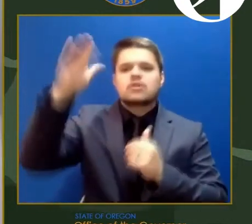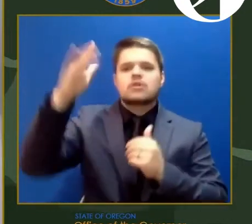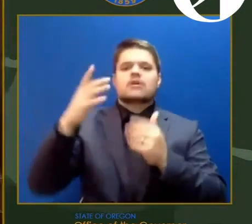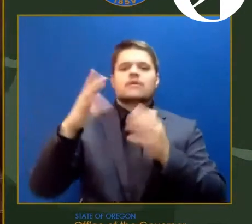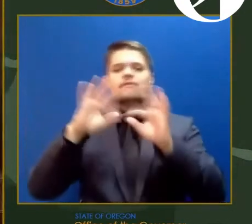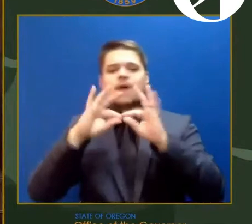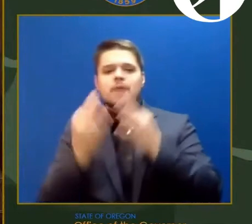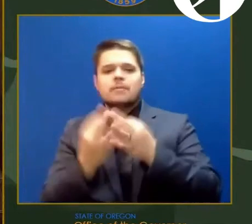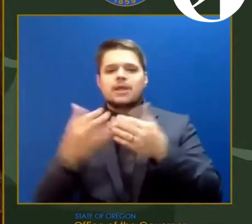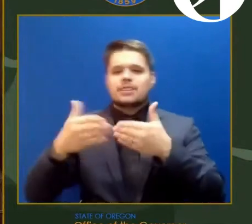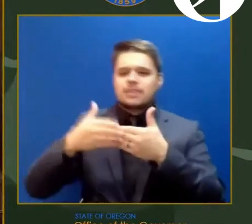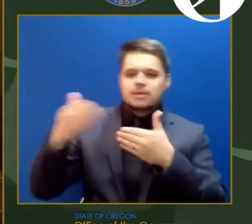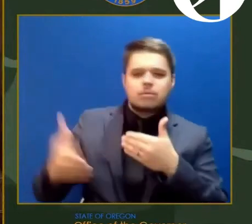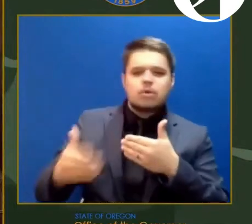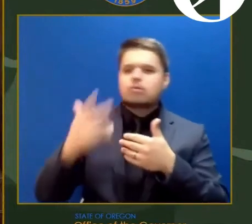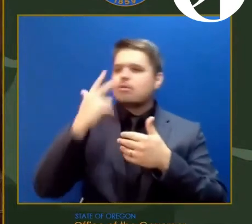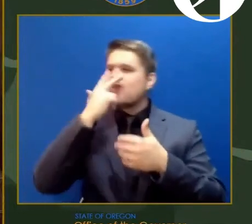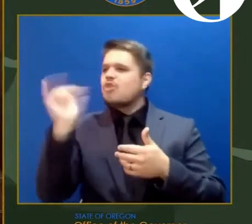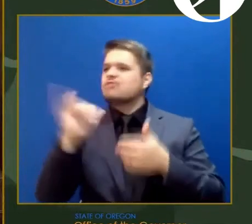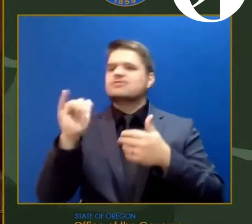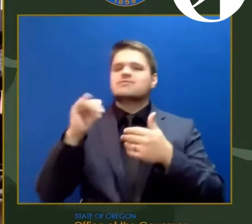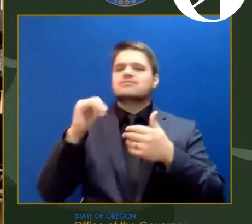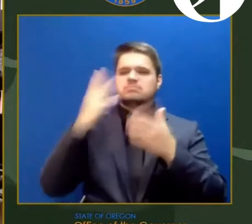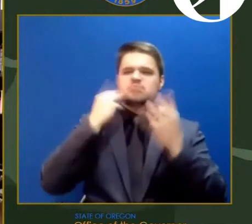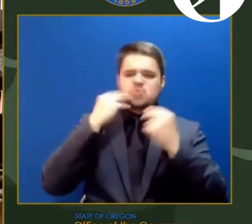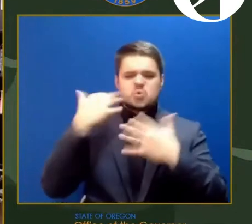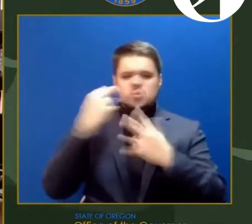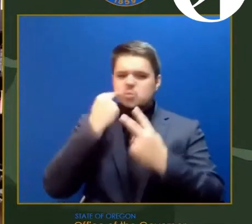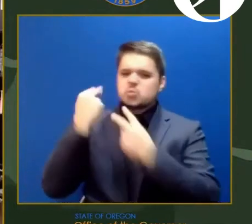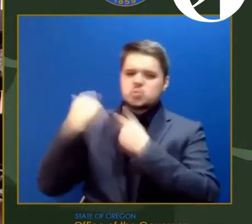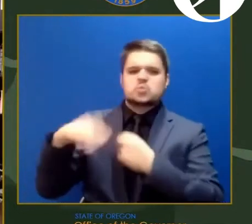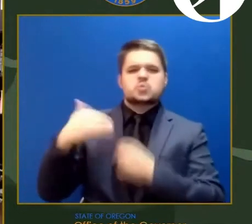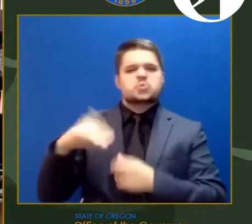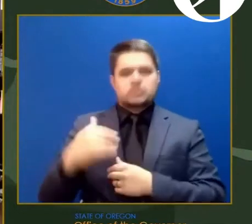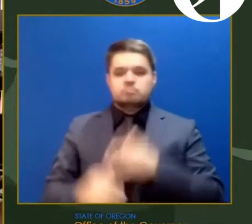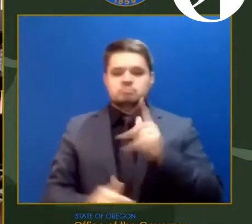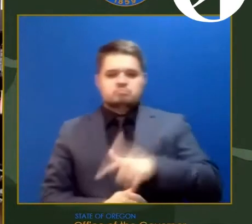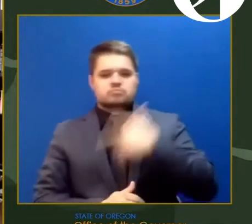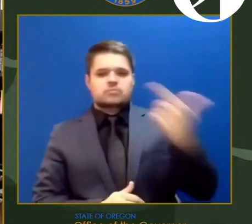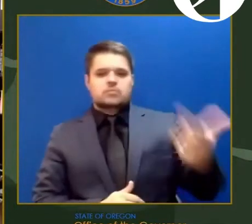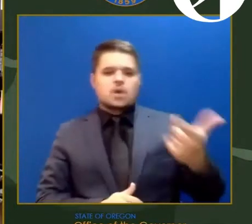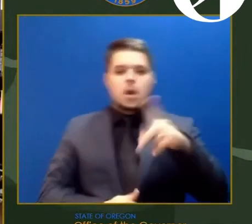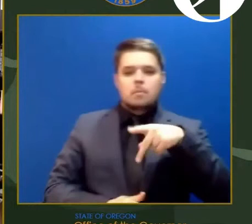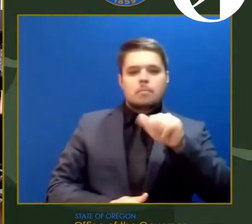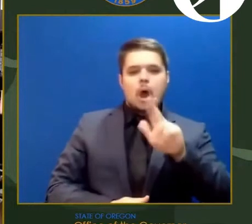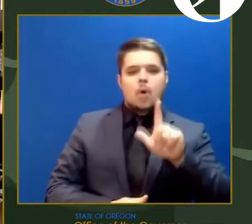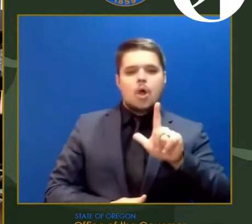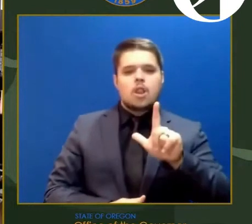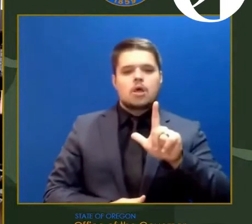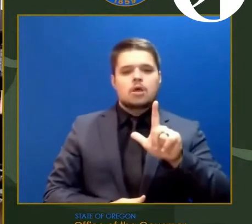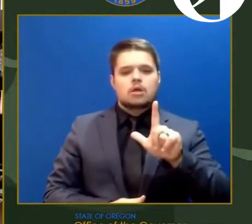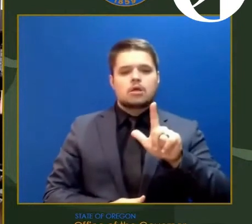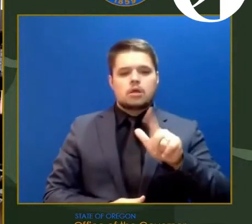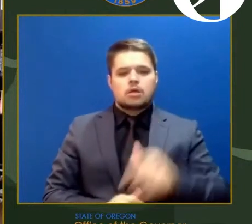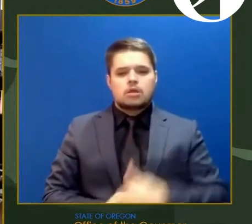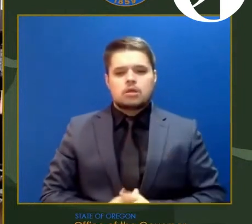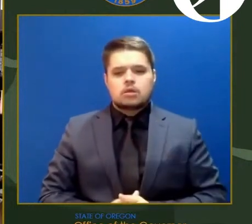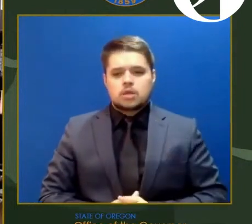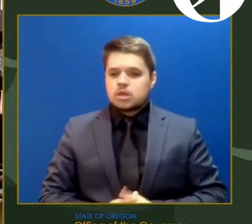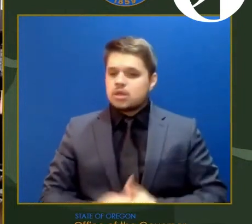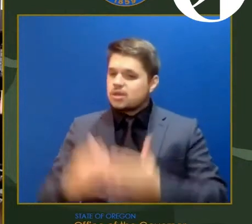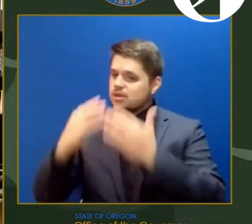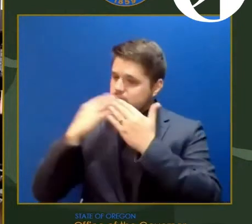in. Paul, would you like to share? Yeah, thank you, Governor. I think we're really at a unique moment in